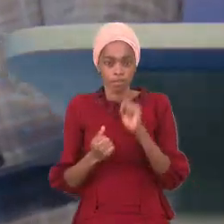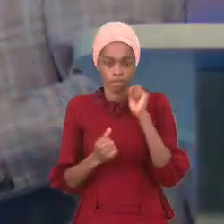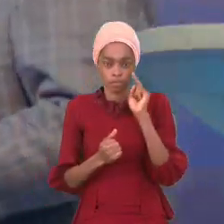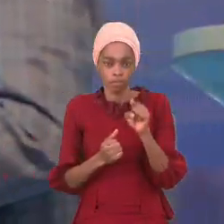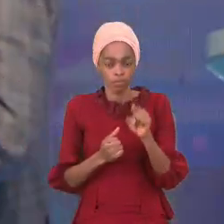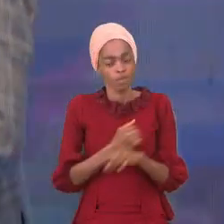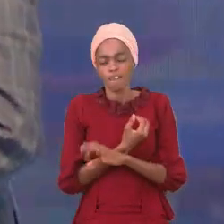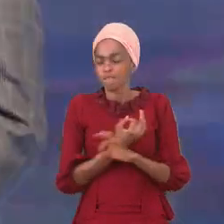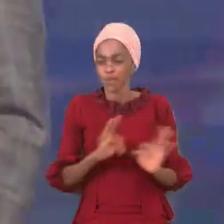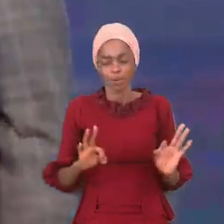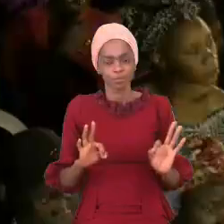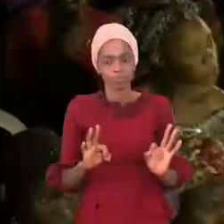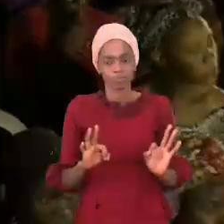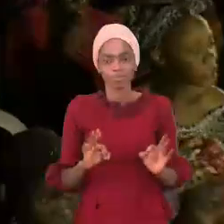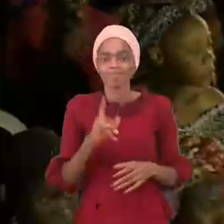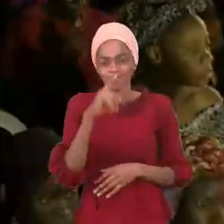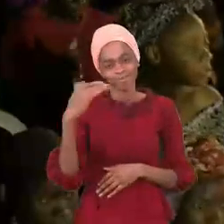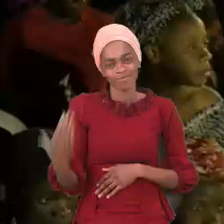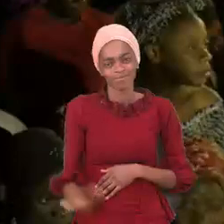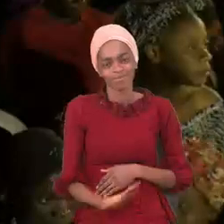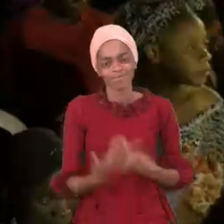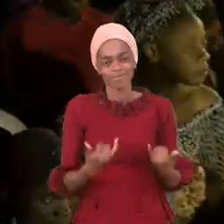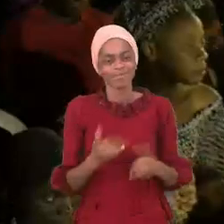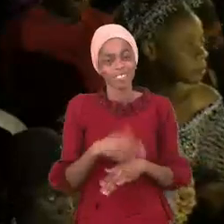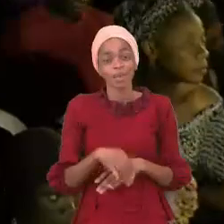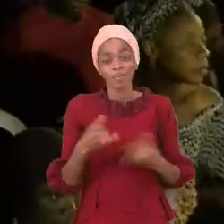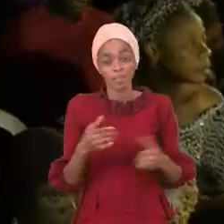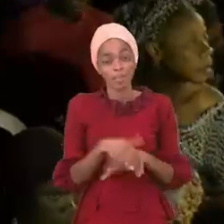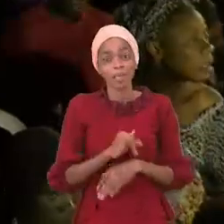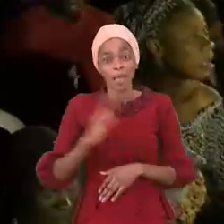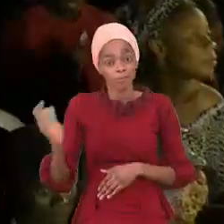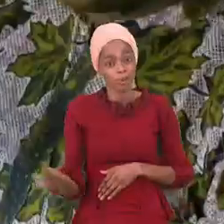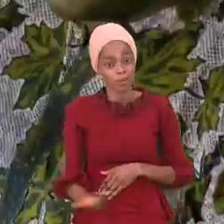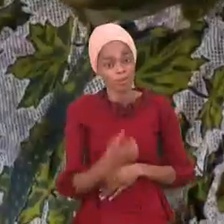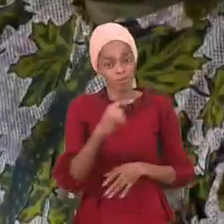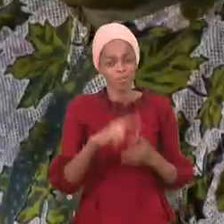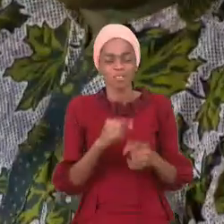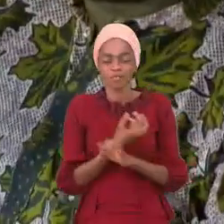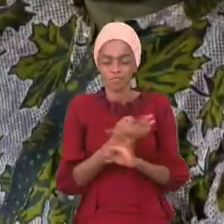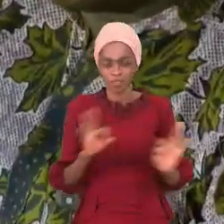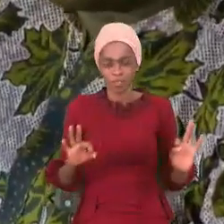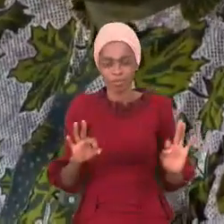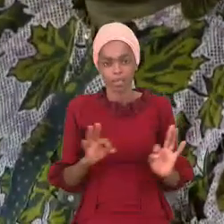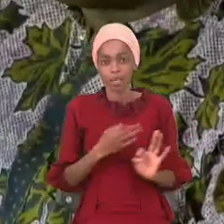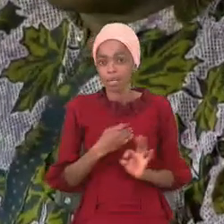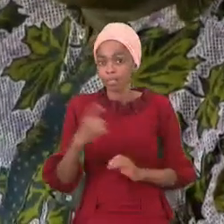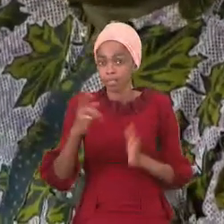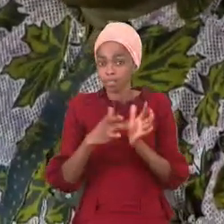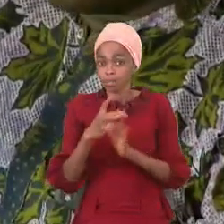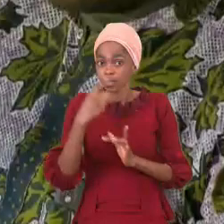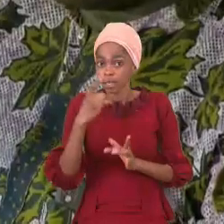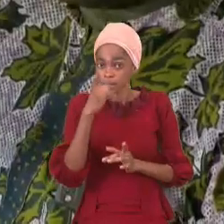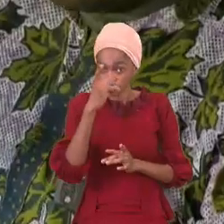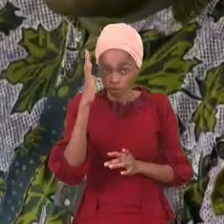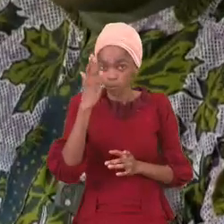free. Welcome. Tonight, I welcome you to freedom. And he says, ye shall know